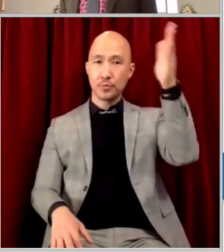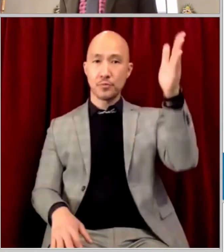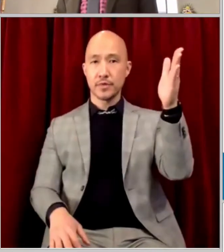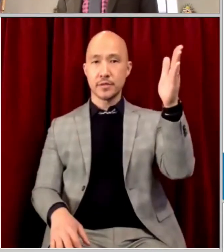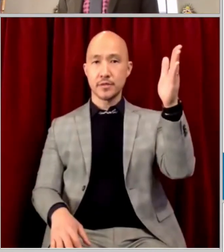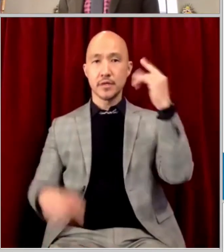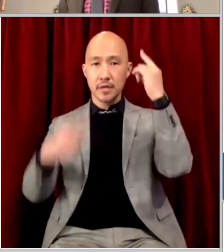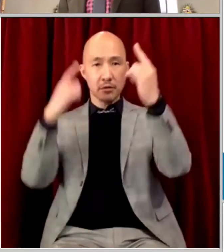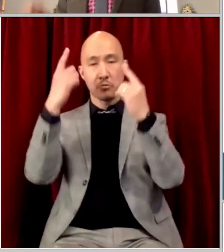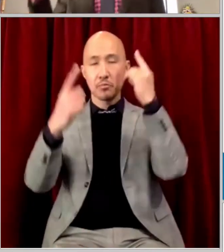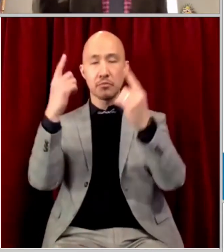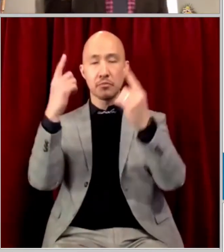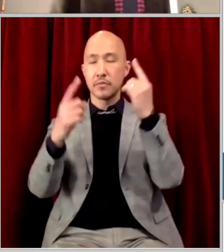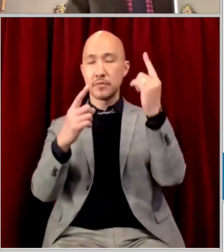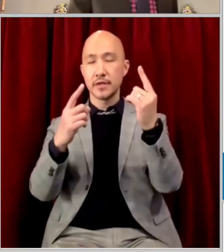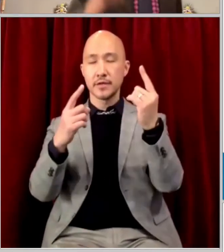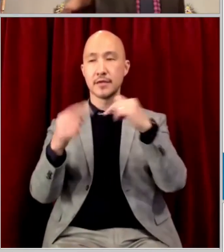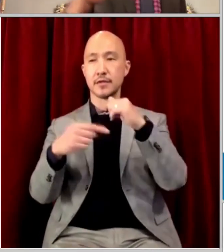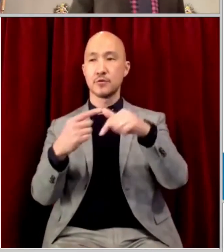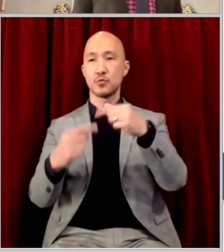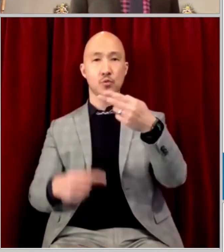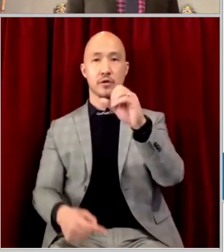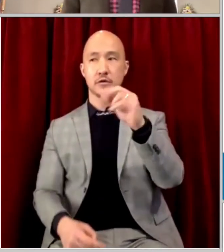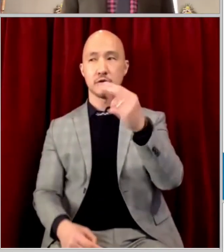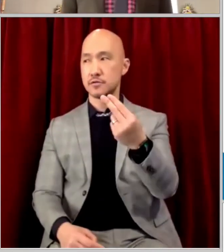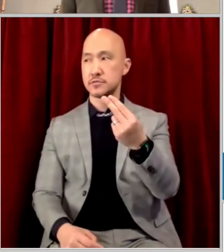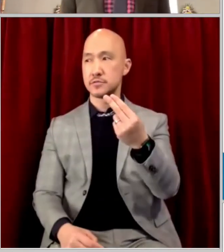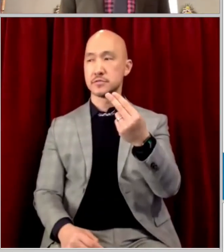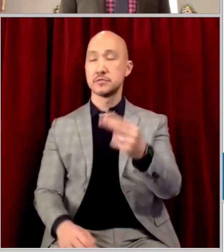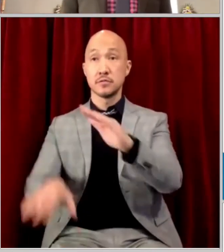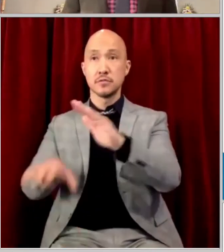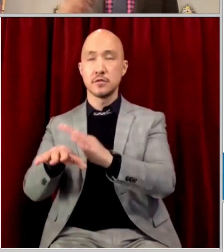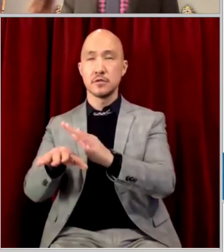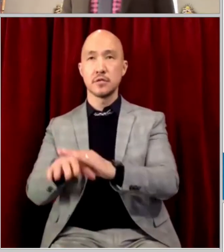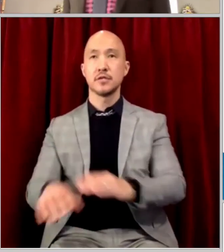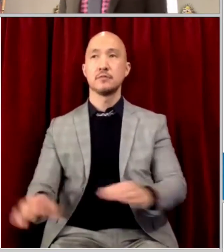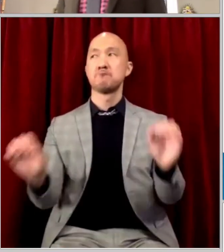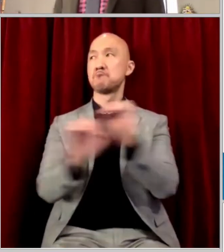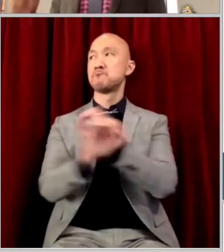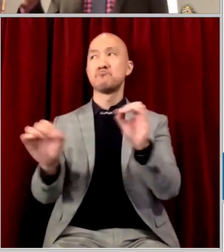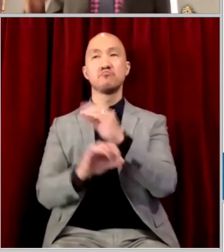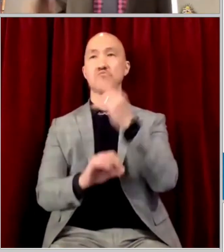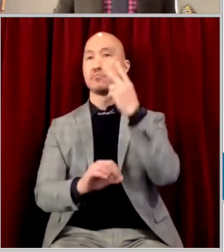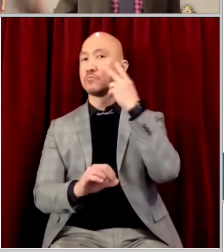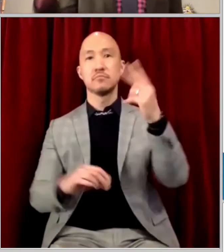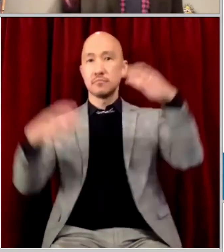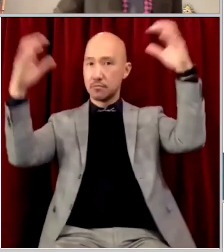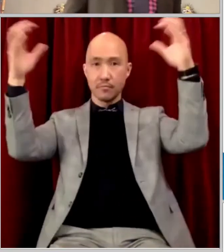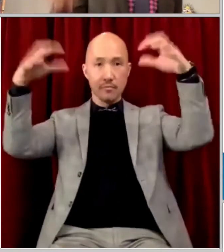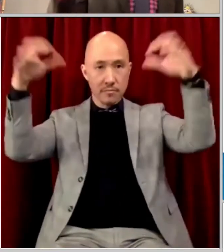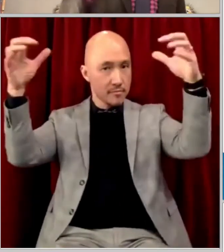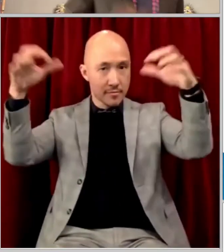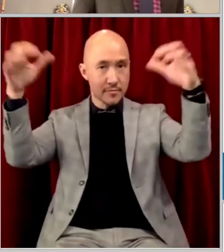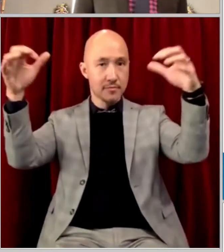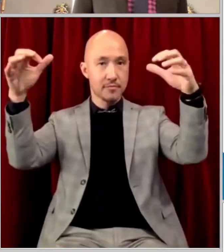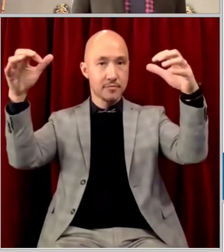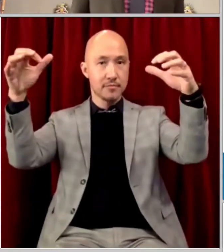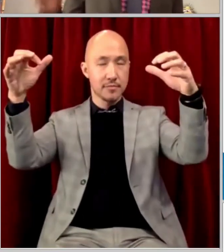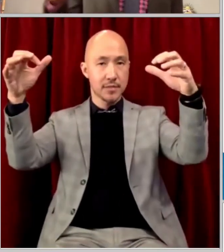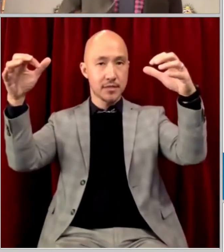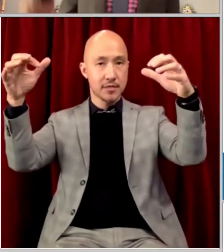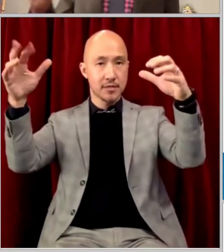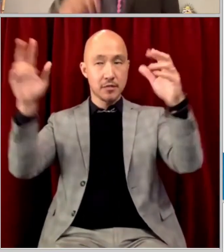is going to happen. But he moved with godly fear. I can guarantee you, you're going to bring more people to